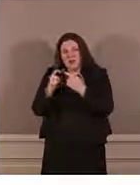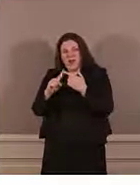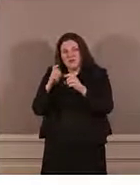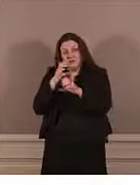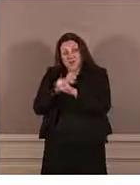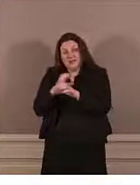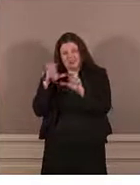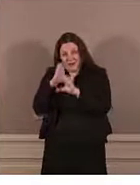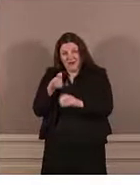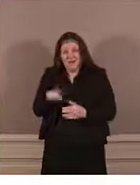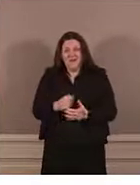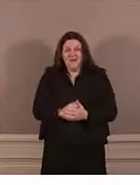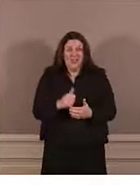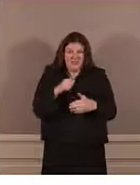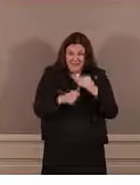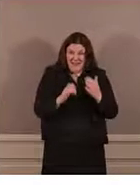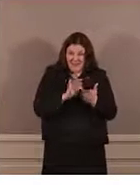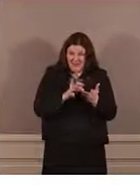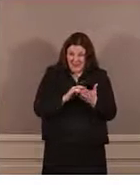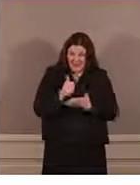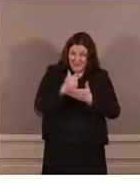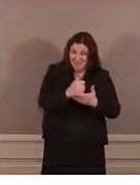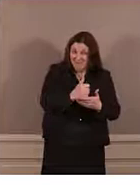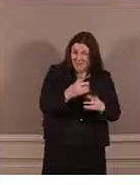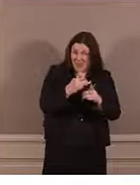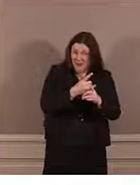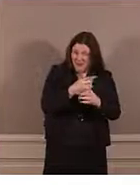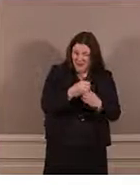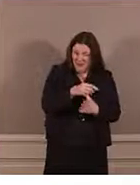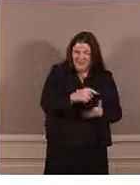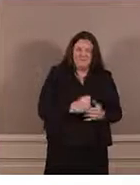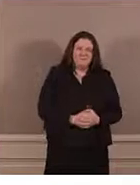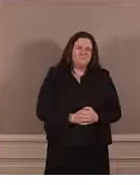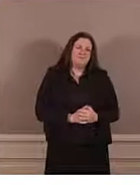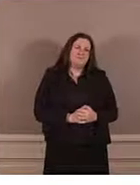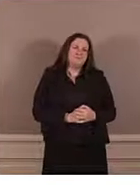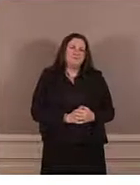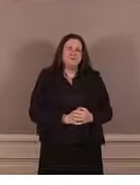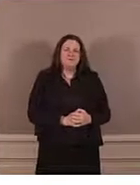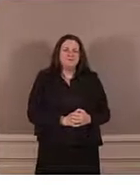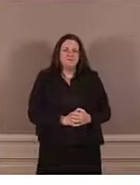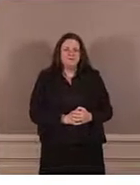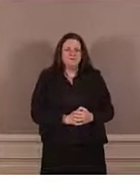childcare," and the day centre had helped her with that. Others talked about how